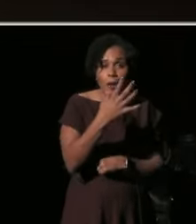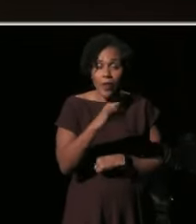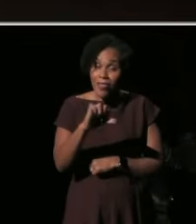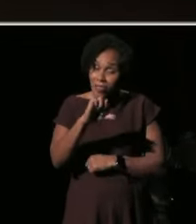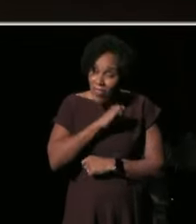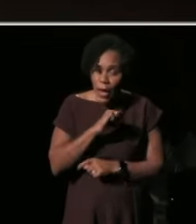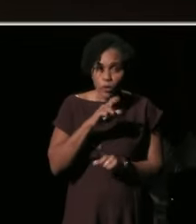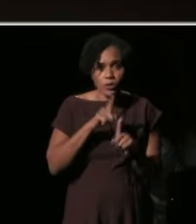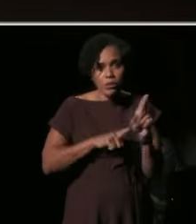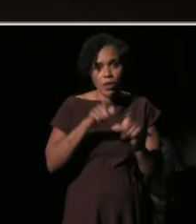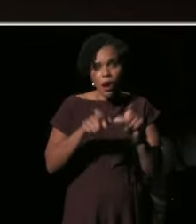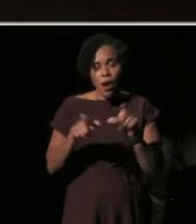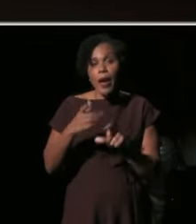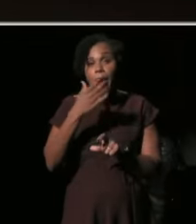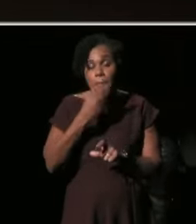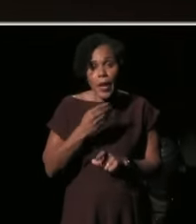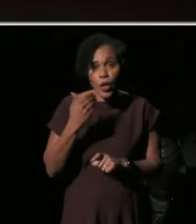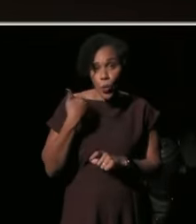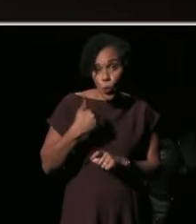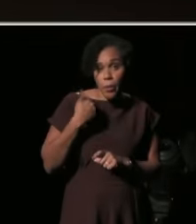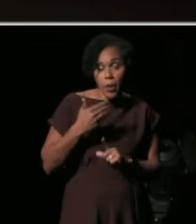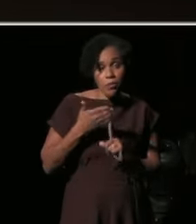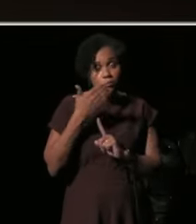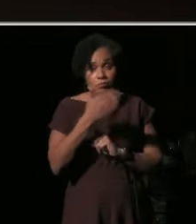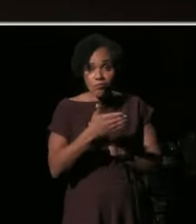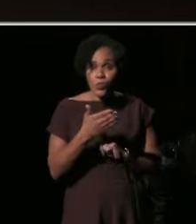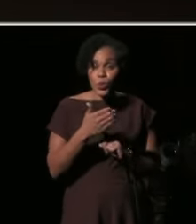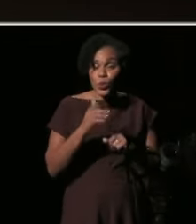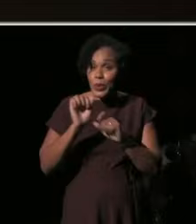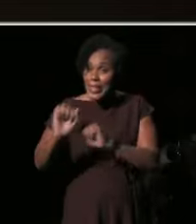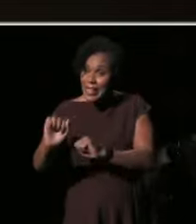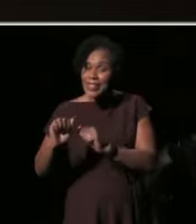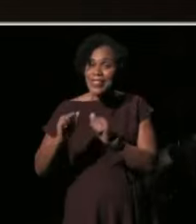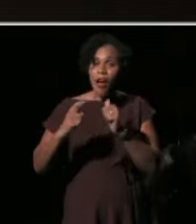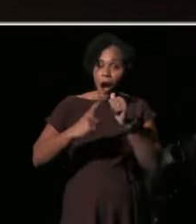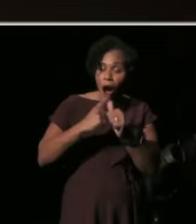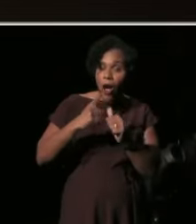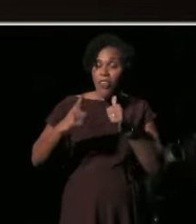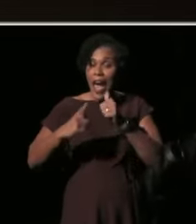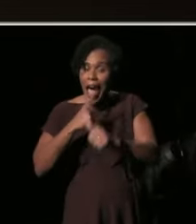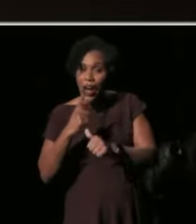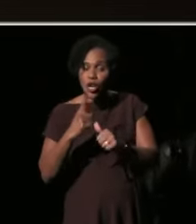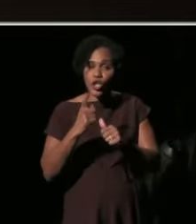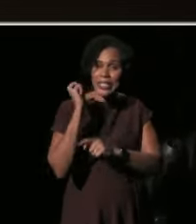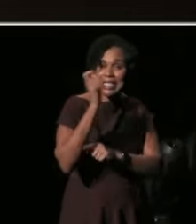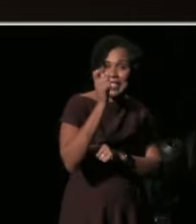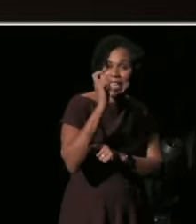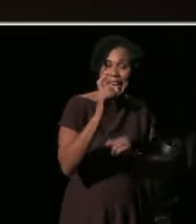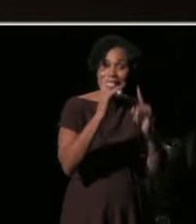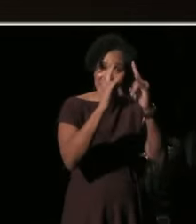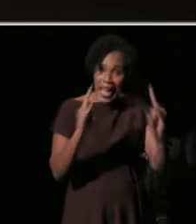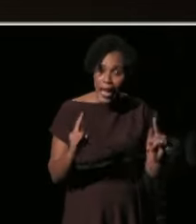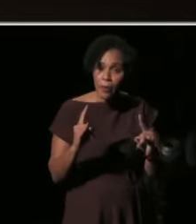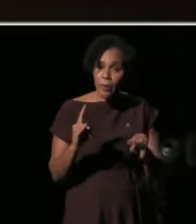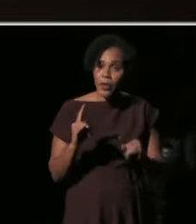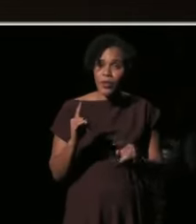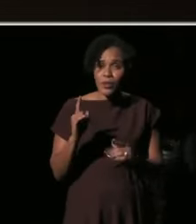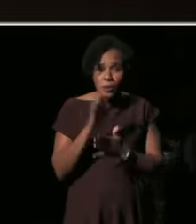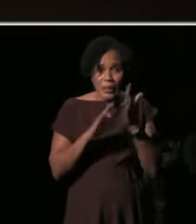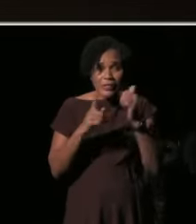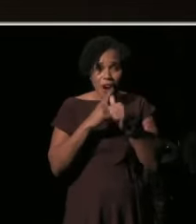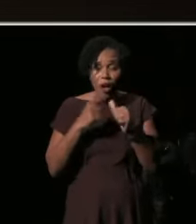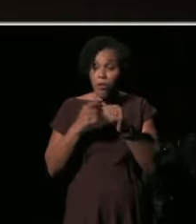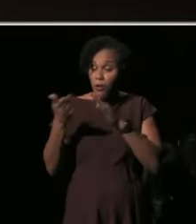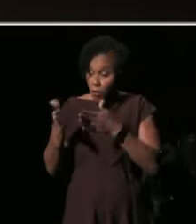young men and women that attend the Arthur Ashe tennis camps in the US and the Arthur Ashe Foundations, Arthur's legacy lives